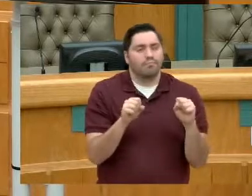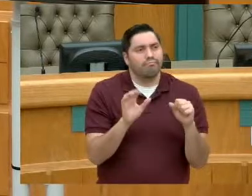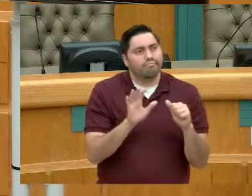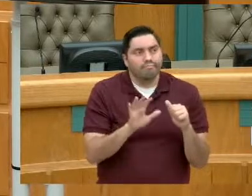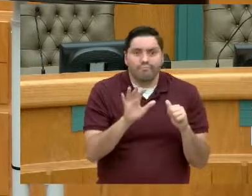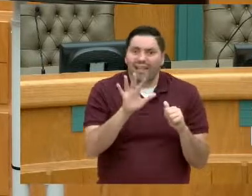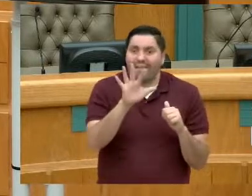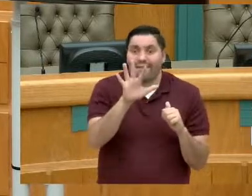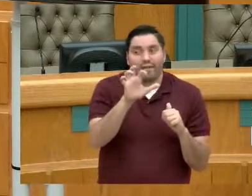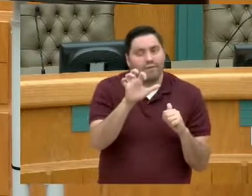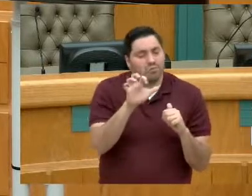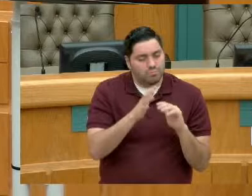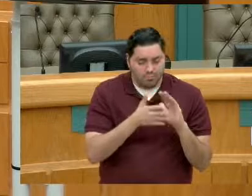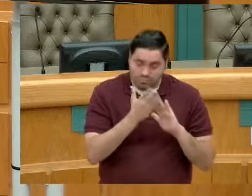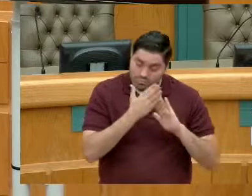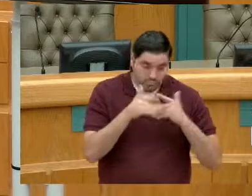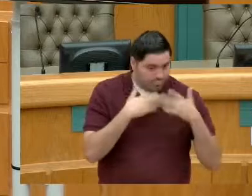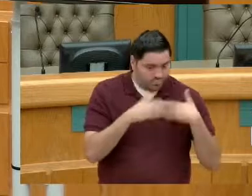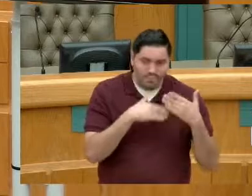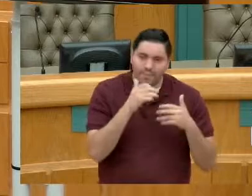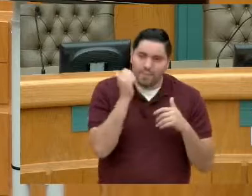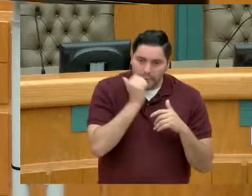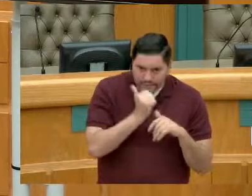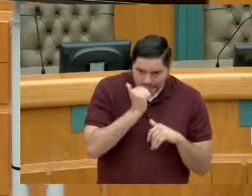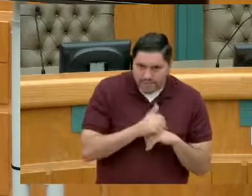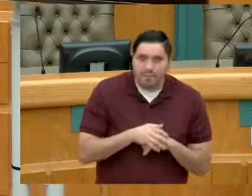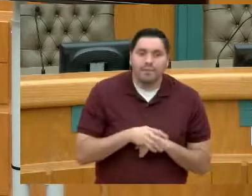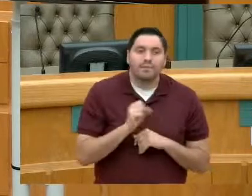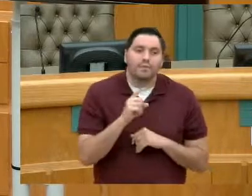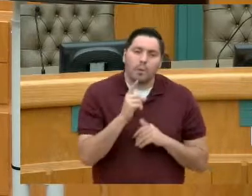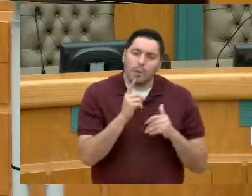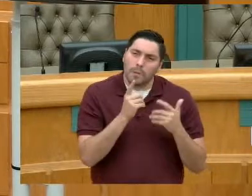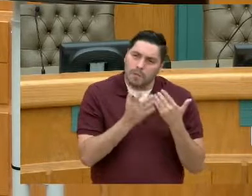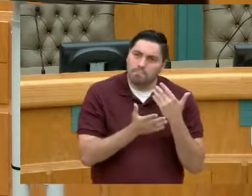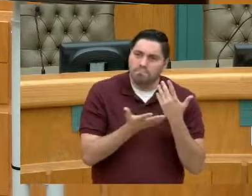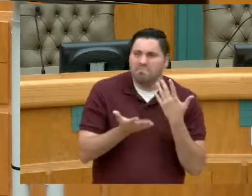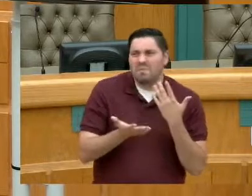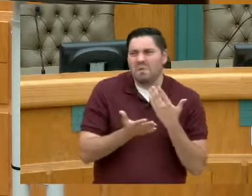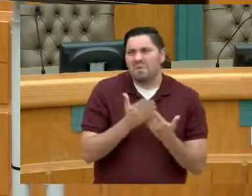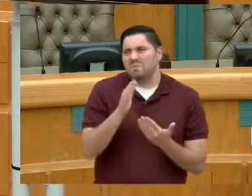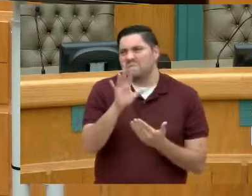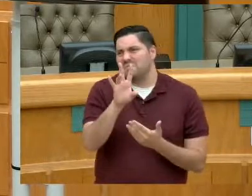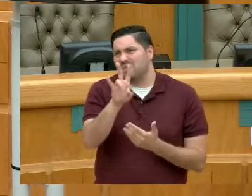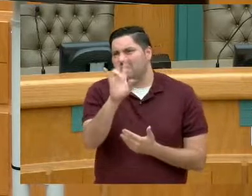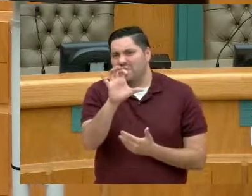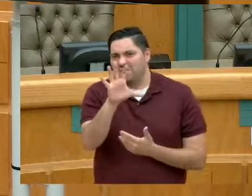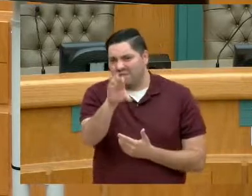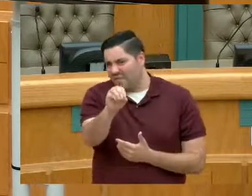least 500 tests per day, so probably closer to 750 tests.